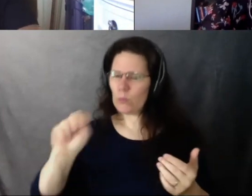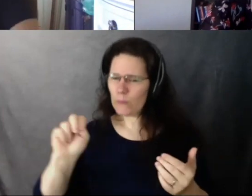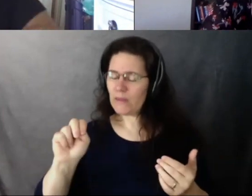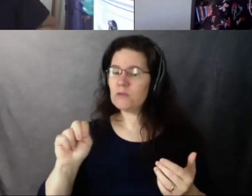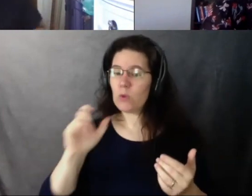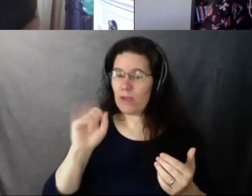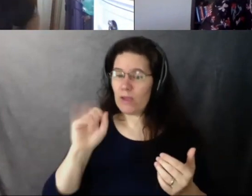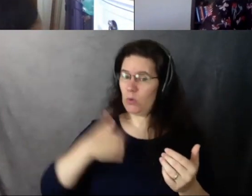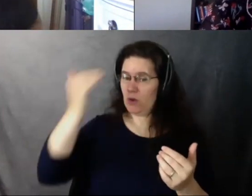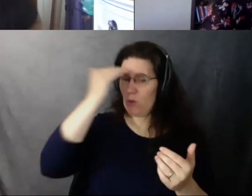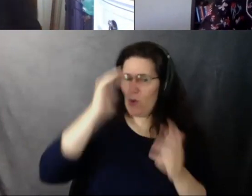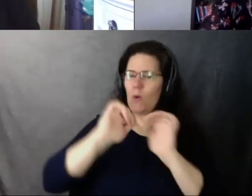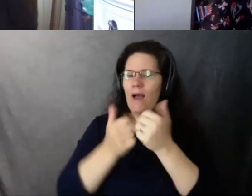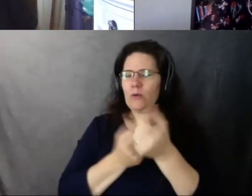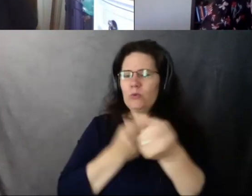the work.